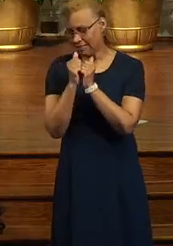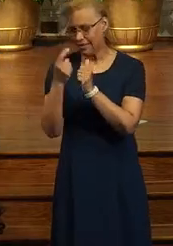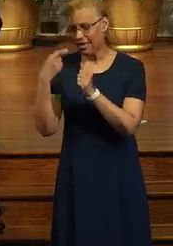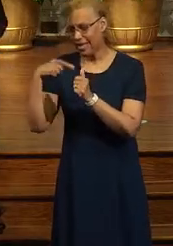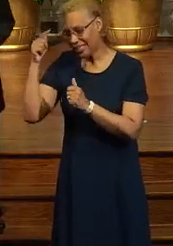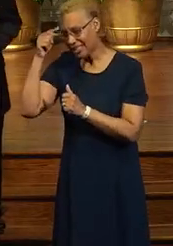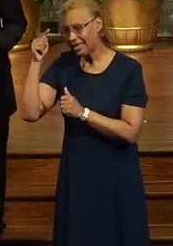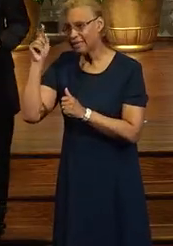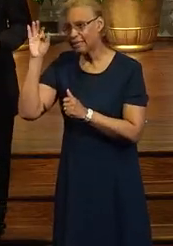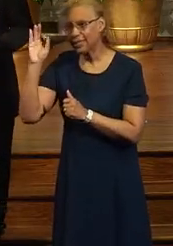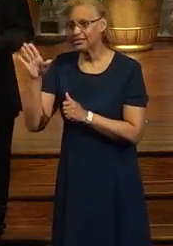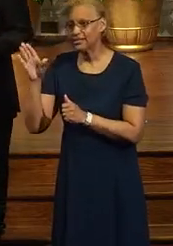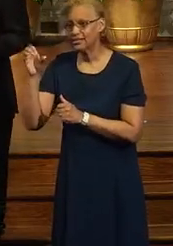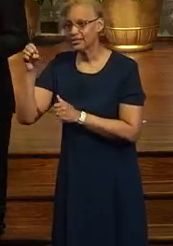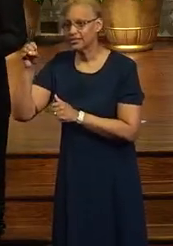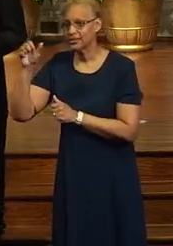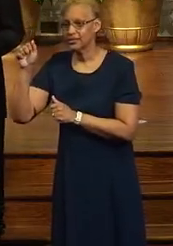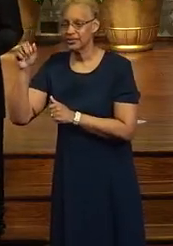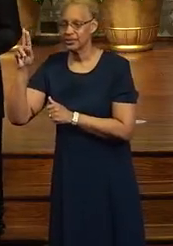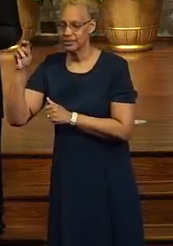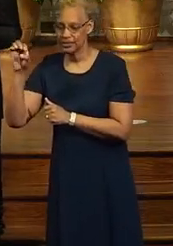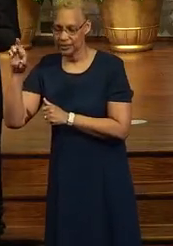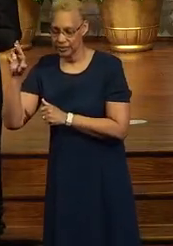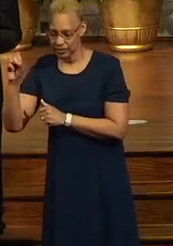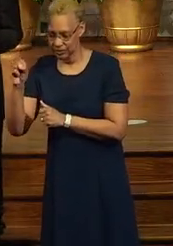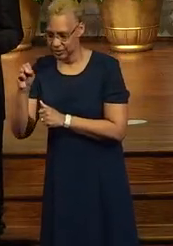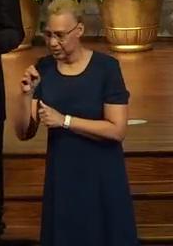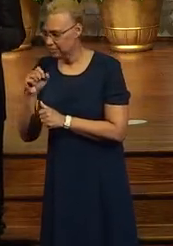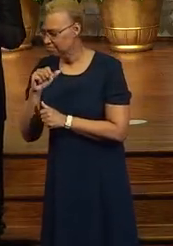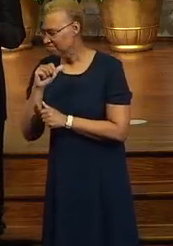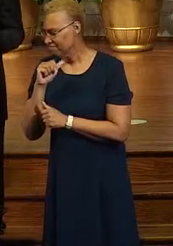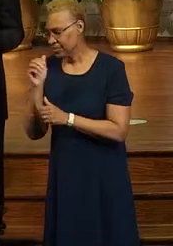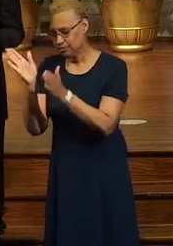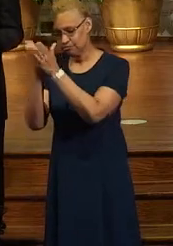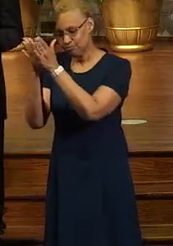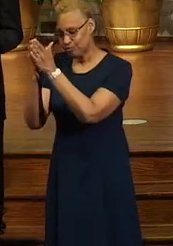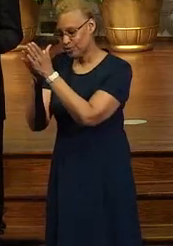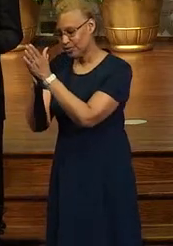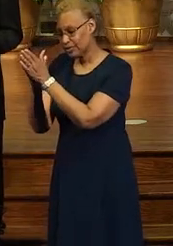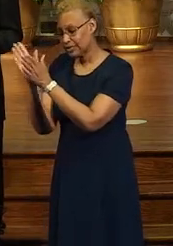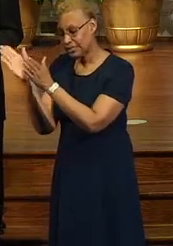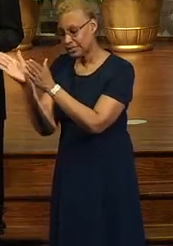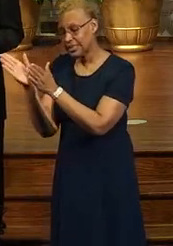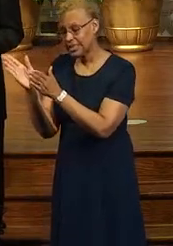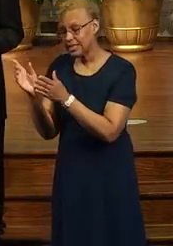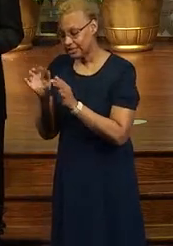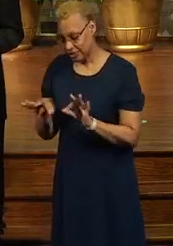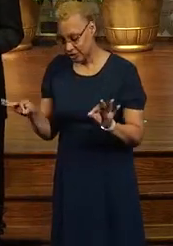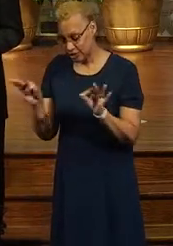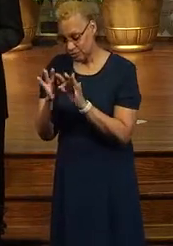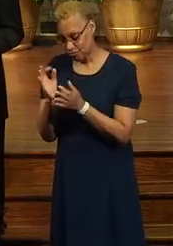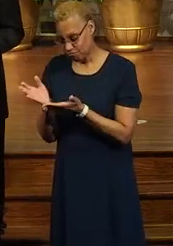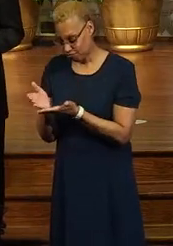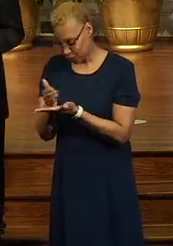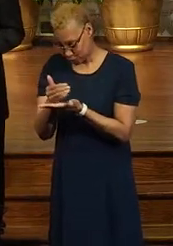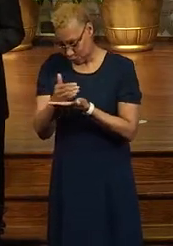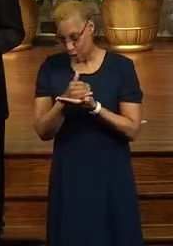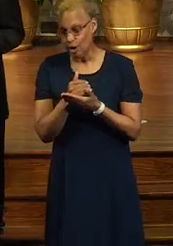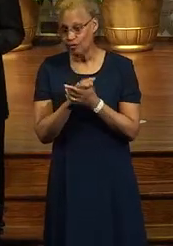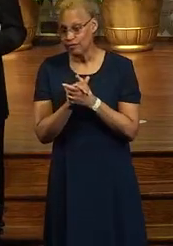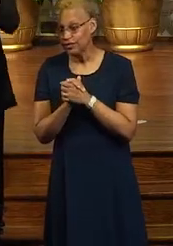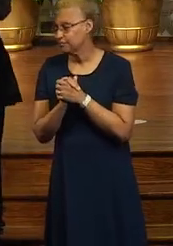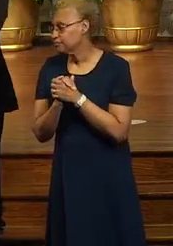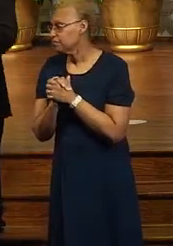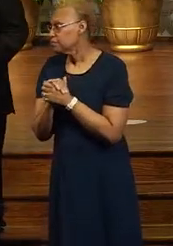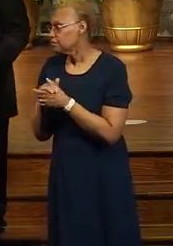is oftentimes not given the accolades and credit that he deserves. But come on now, we can give him some